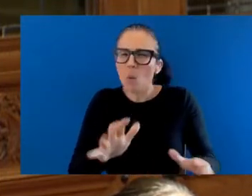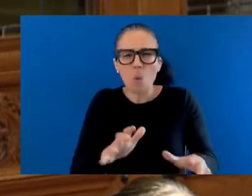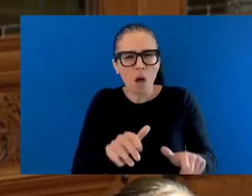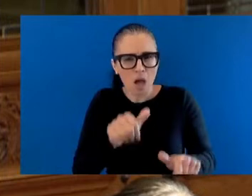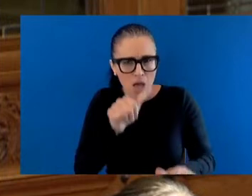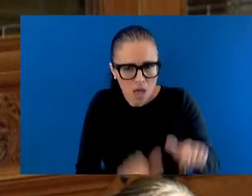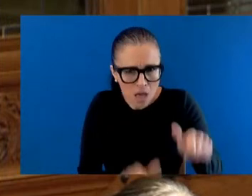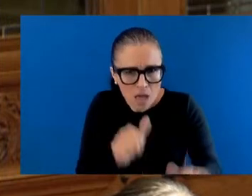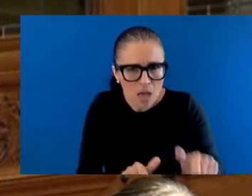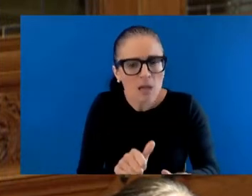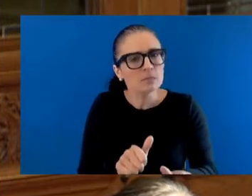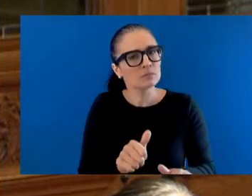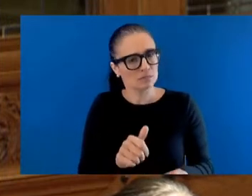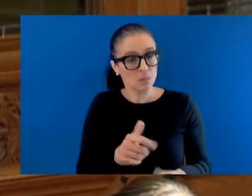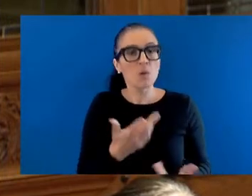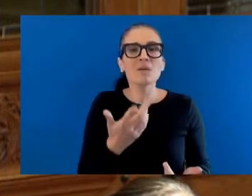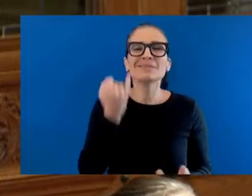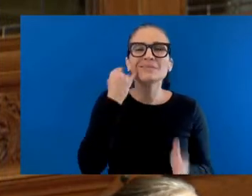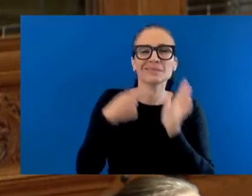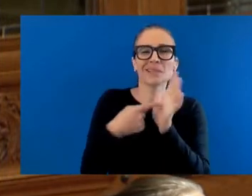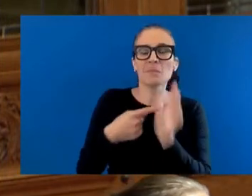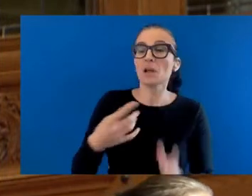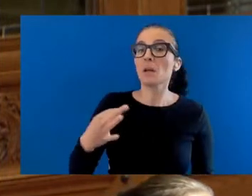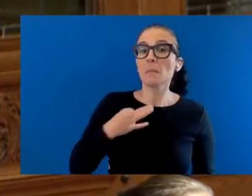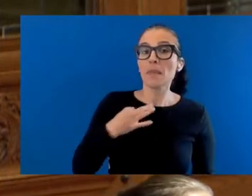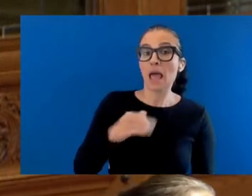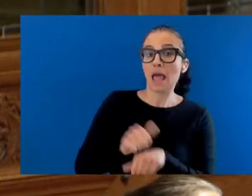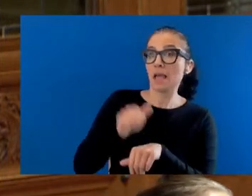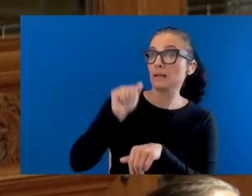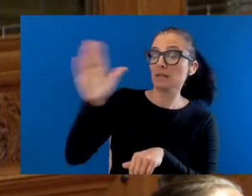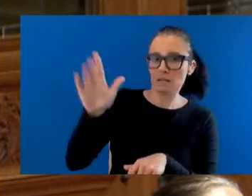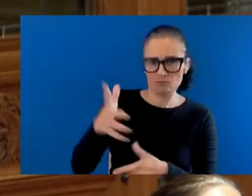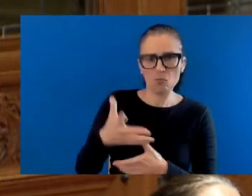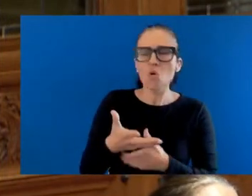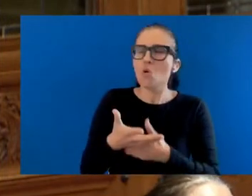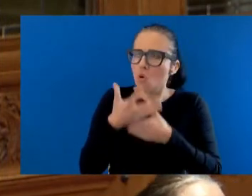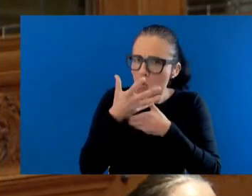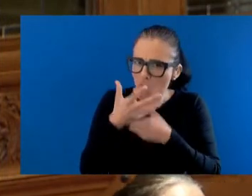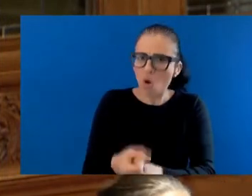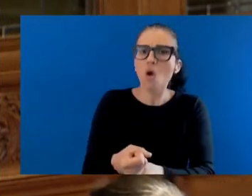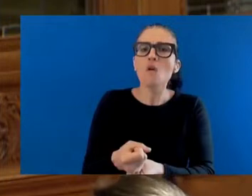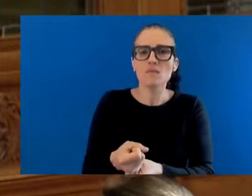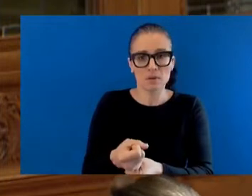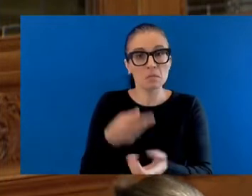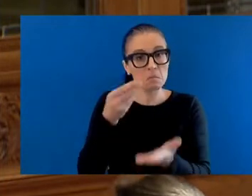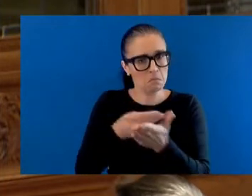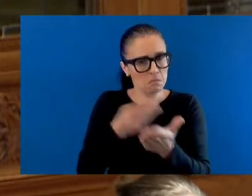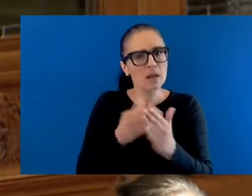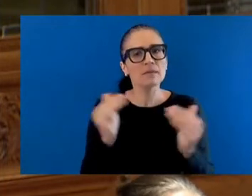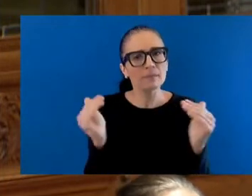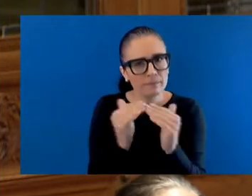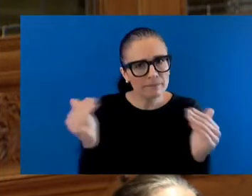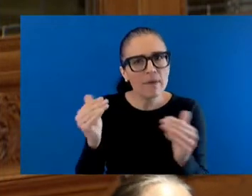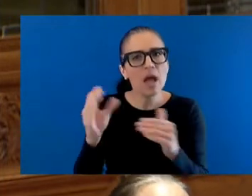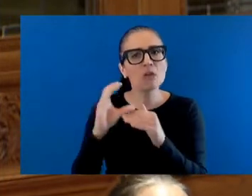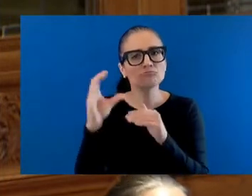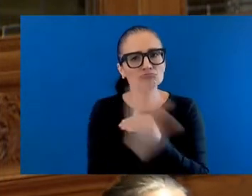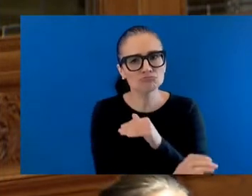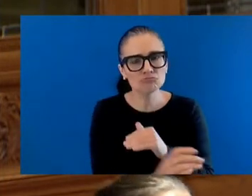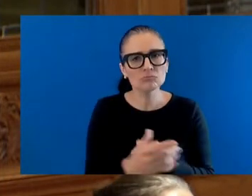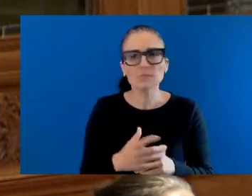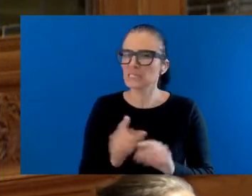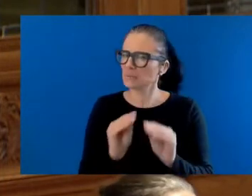be assured that the granting process is transparent, accountable, fair,